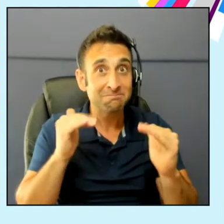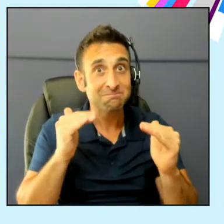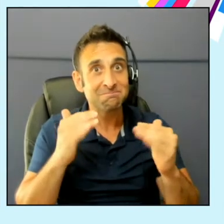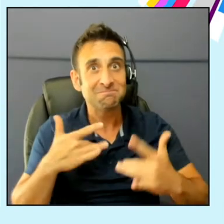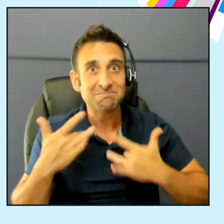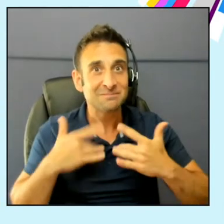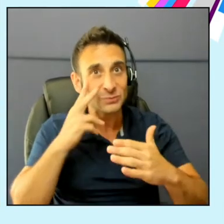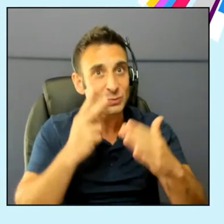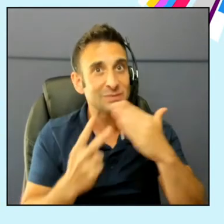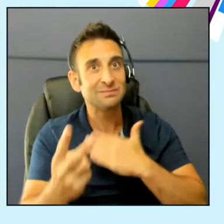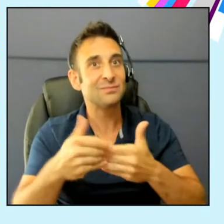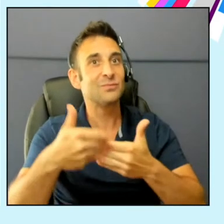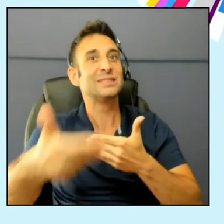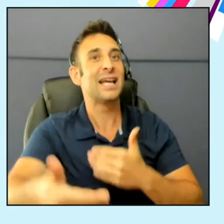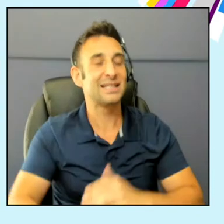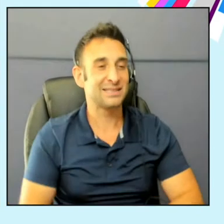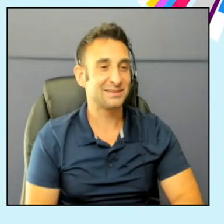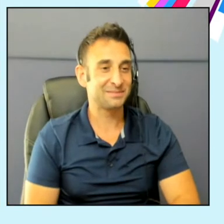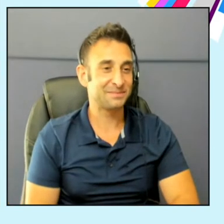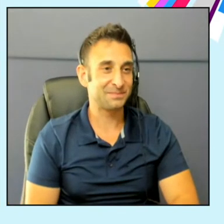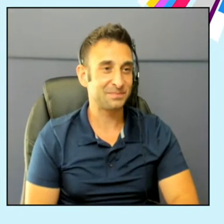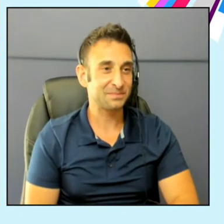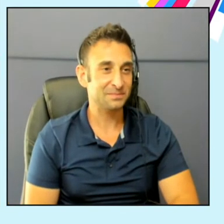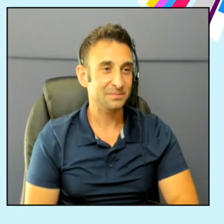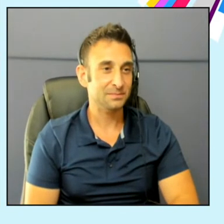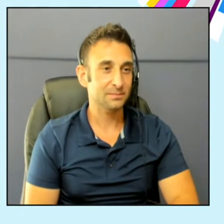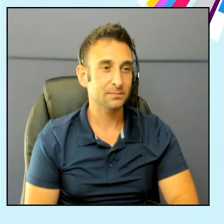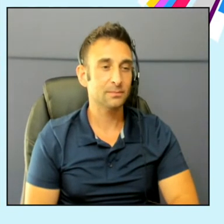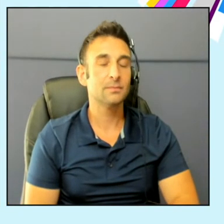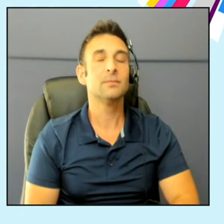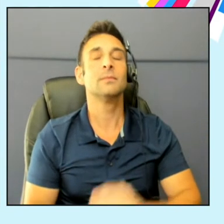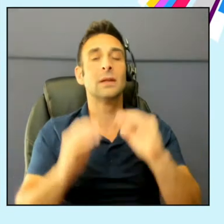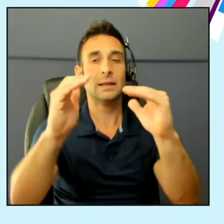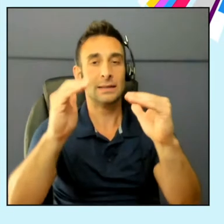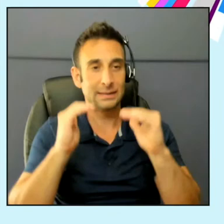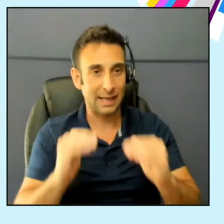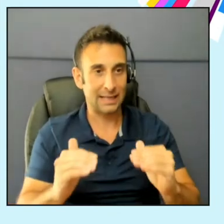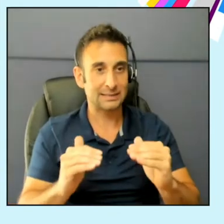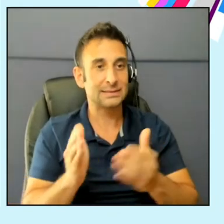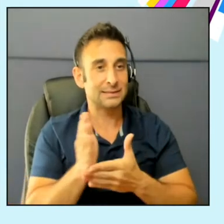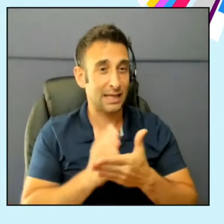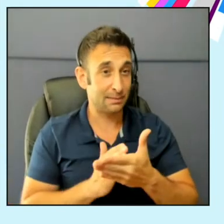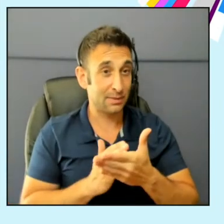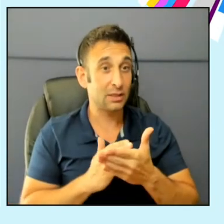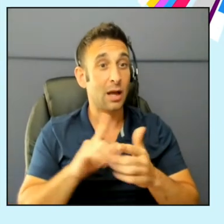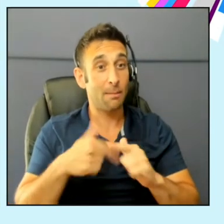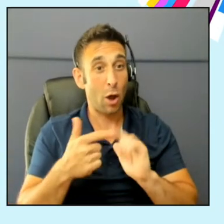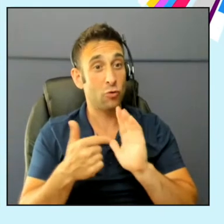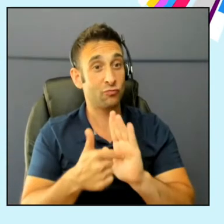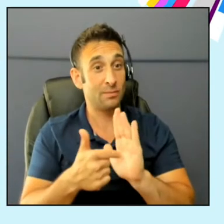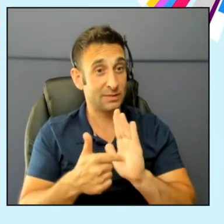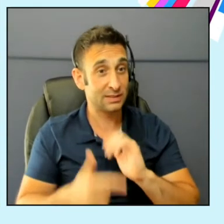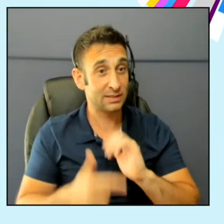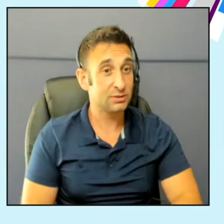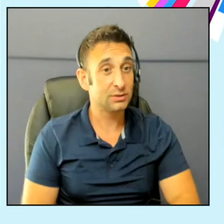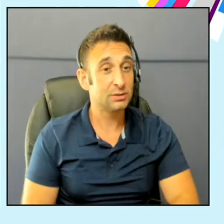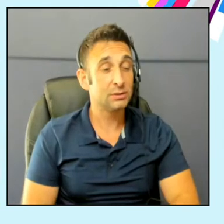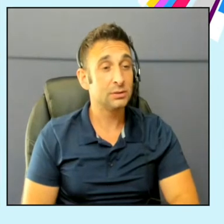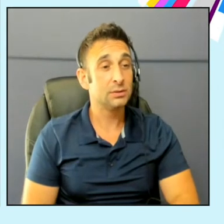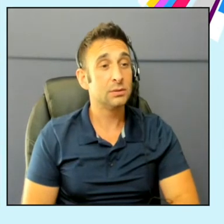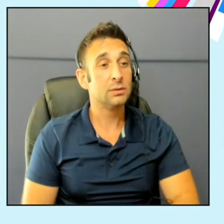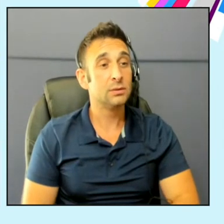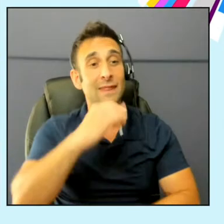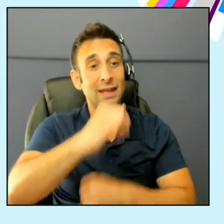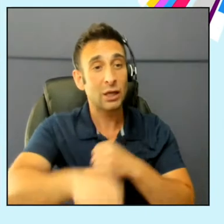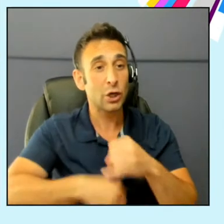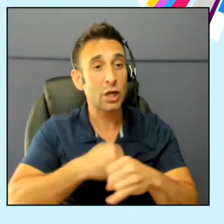So speaking about representation, we're about to move on to our next segment. And so that brings us to hear the International Lesbian,